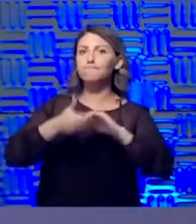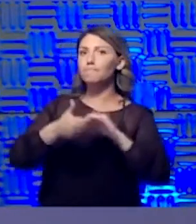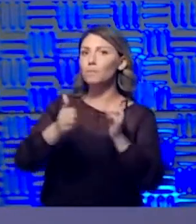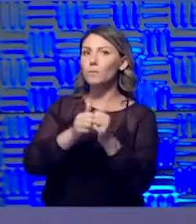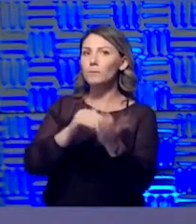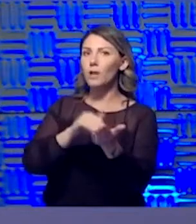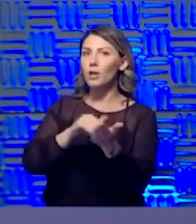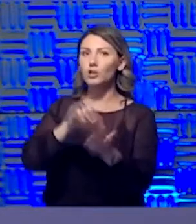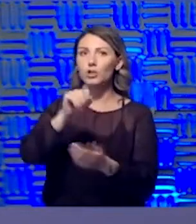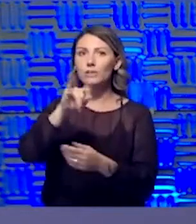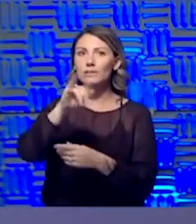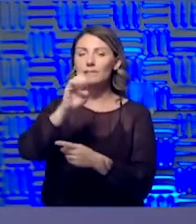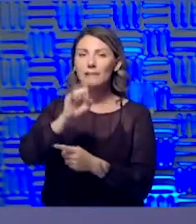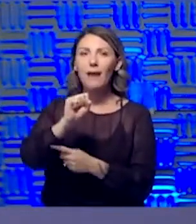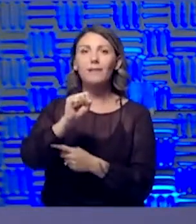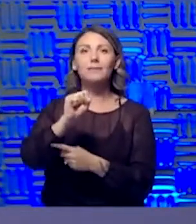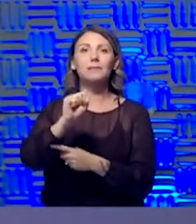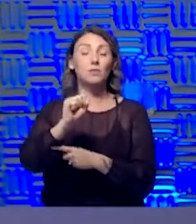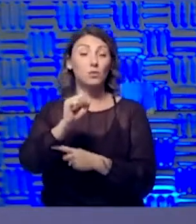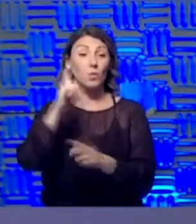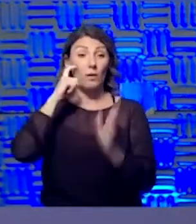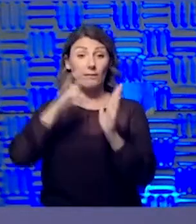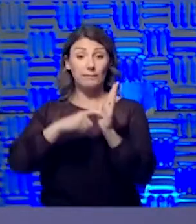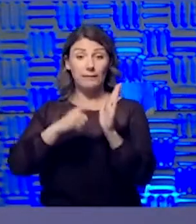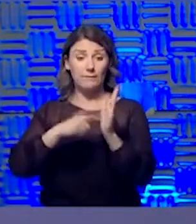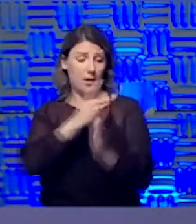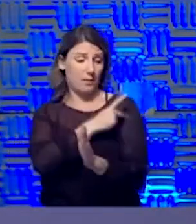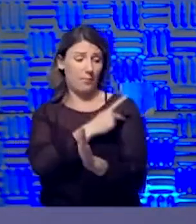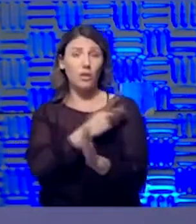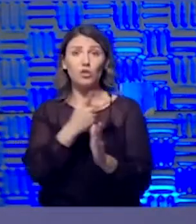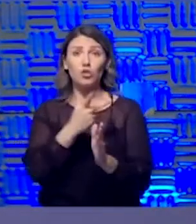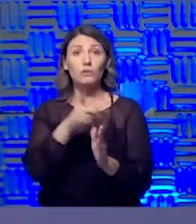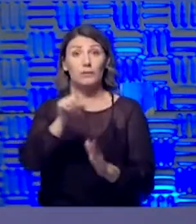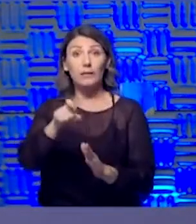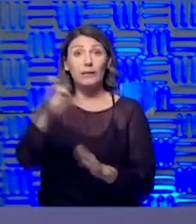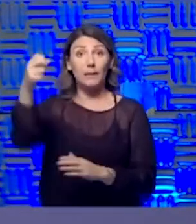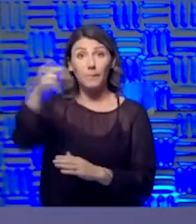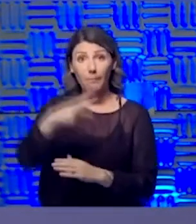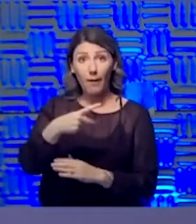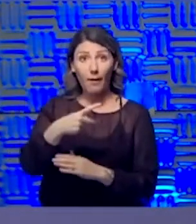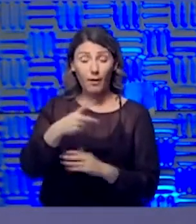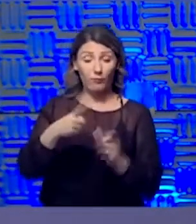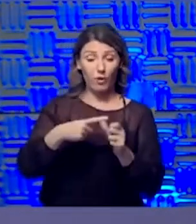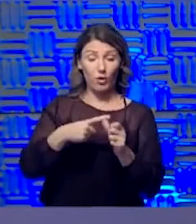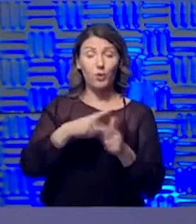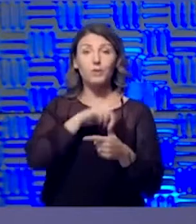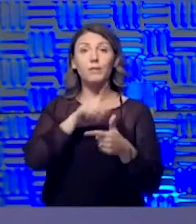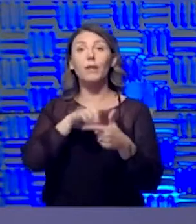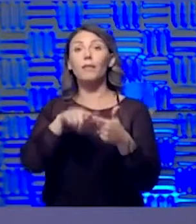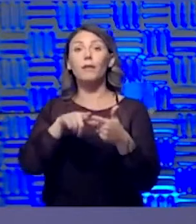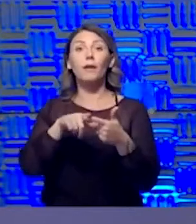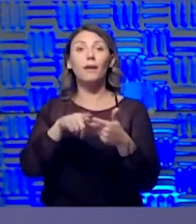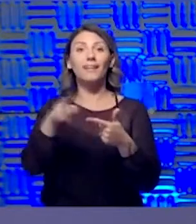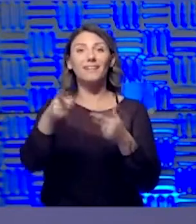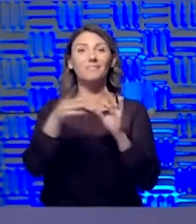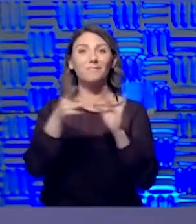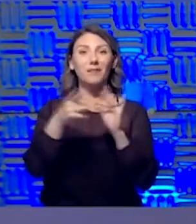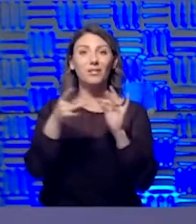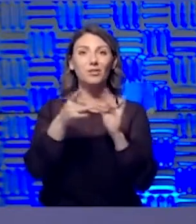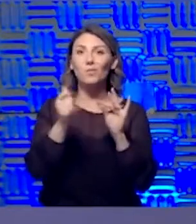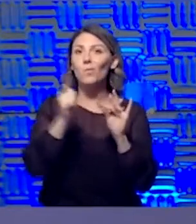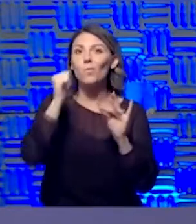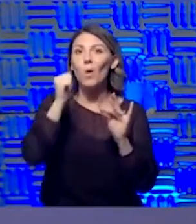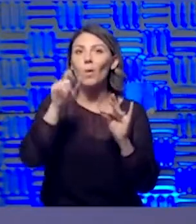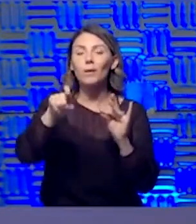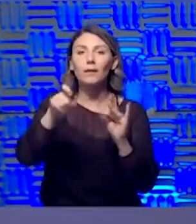with the surgeons to identify the patients that need to come back in first, and the ones that, as he mentioned, won't need